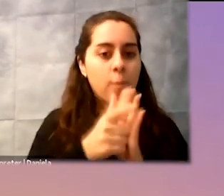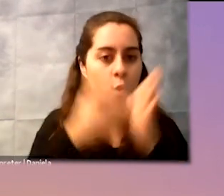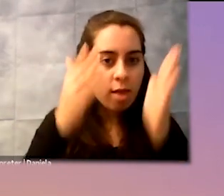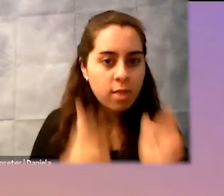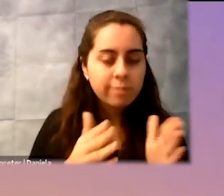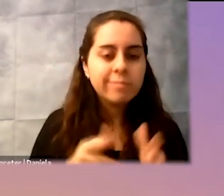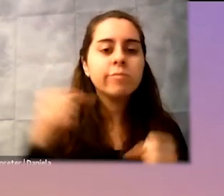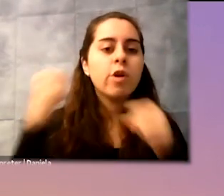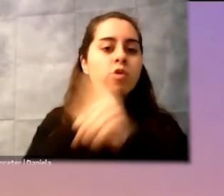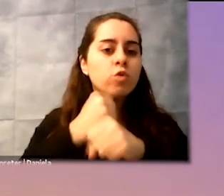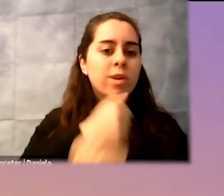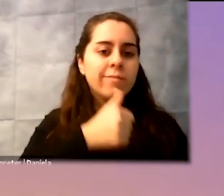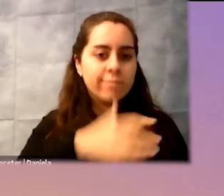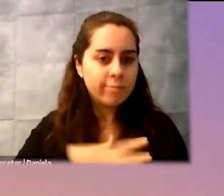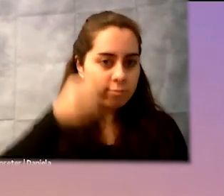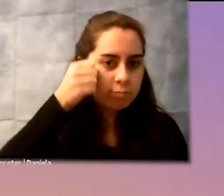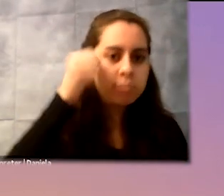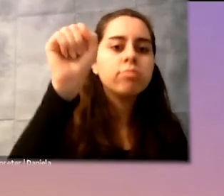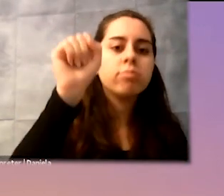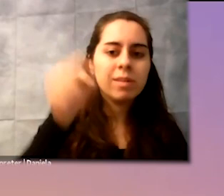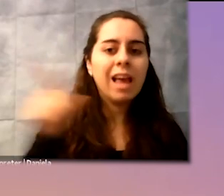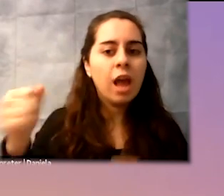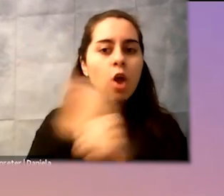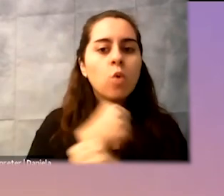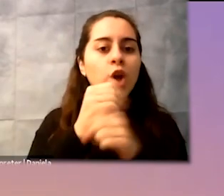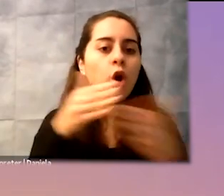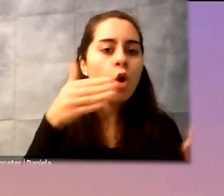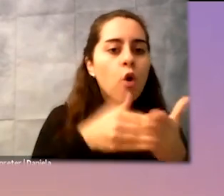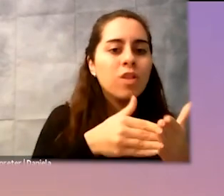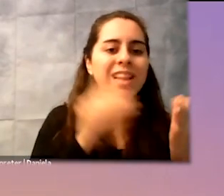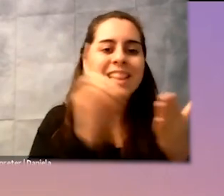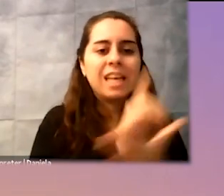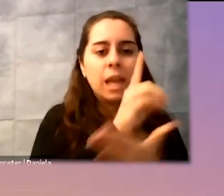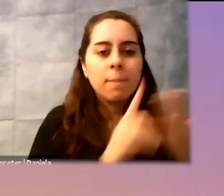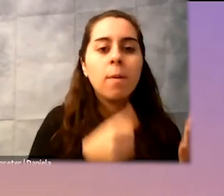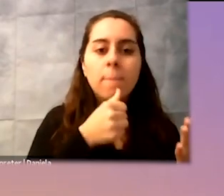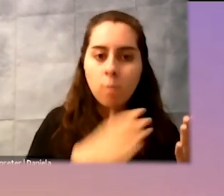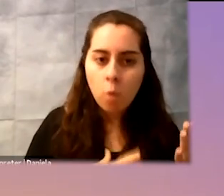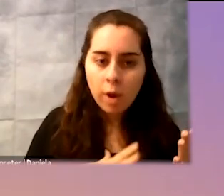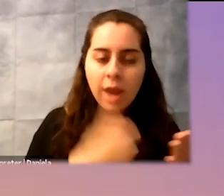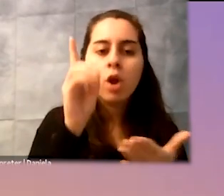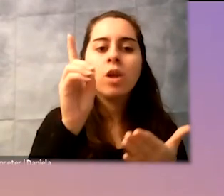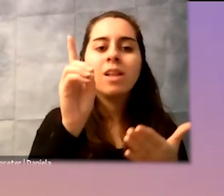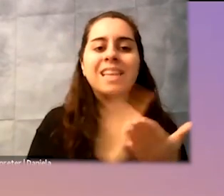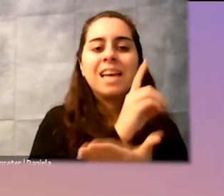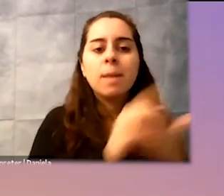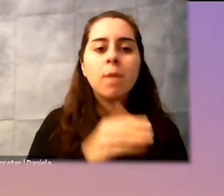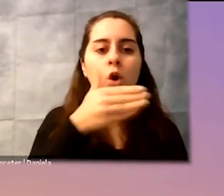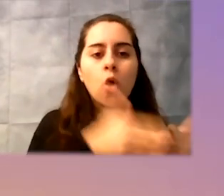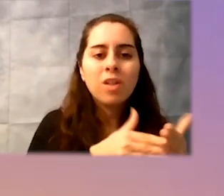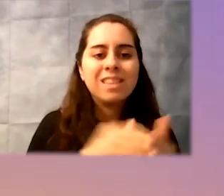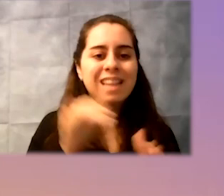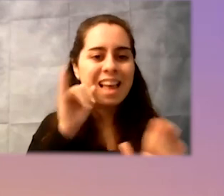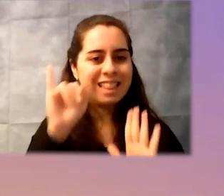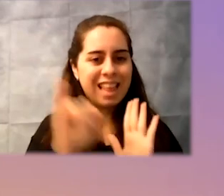been focused on the fight against racism and discrimination against women, sexual orientation, and gender identity, among others.